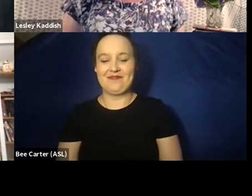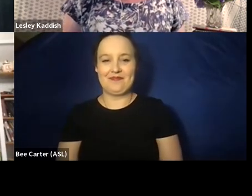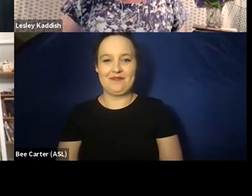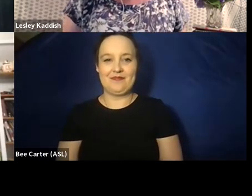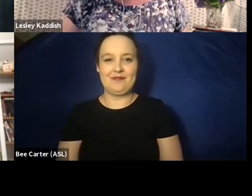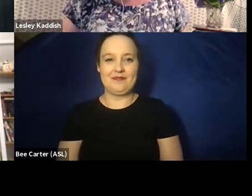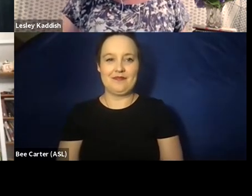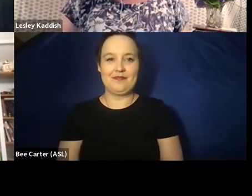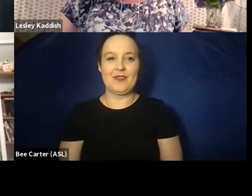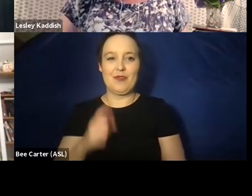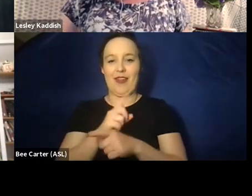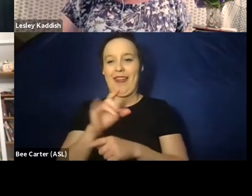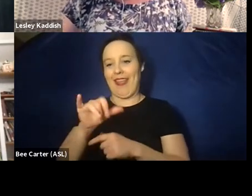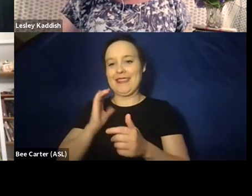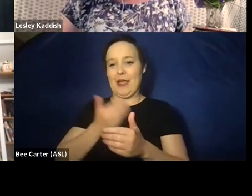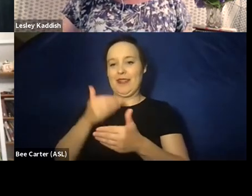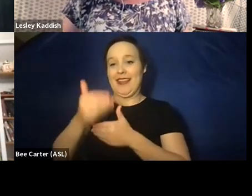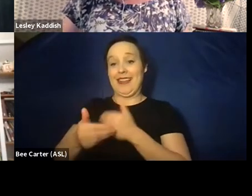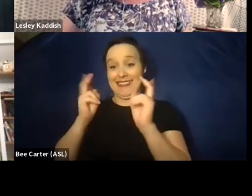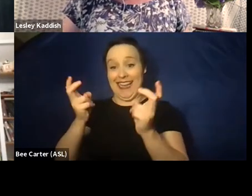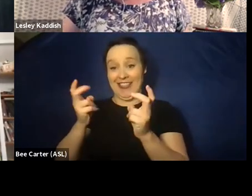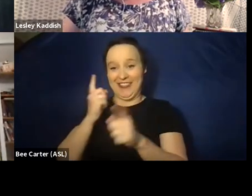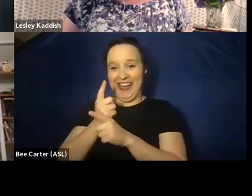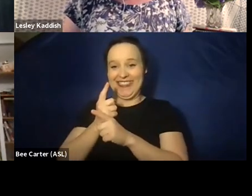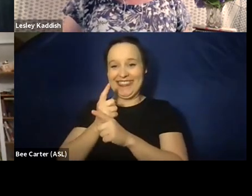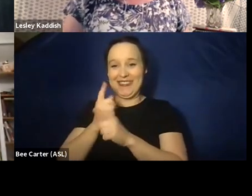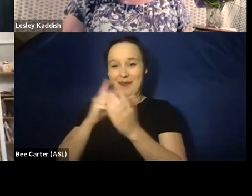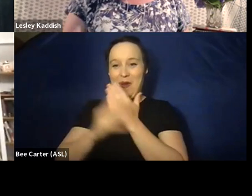That's the next title of a program at the Weisman.